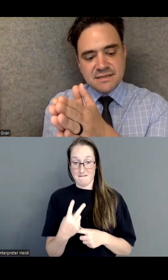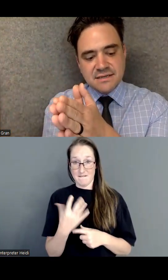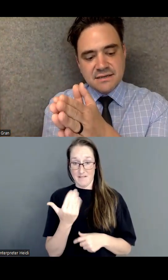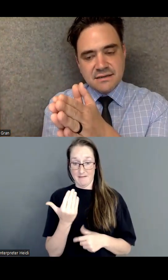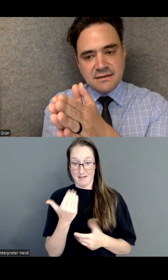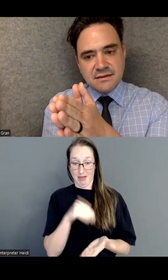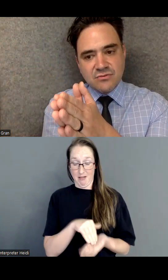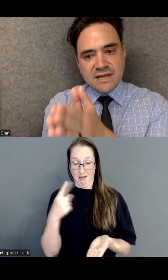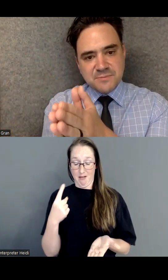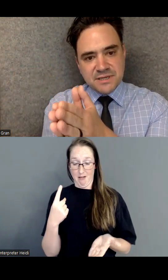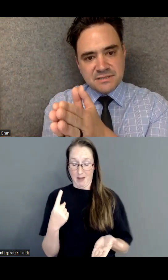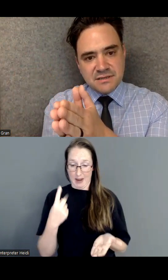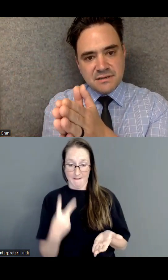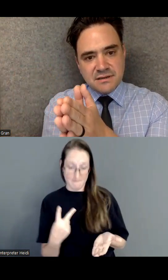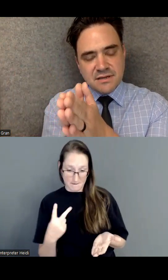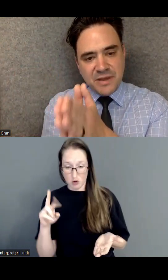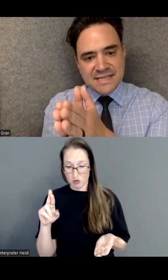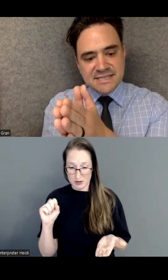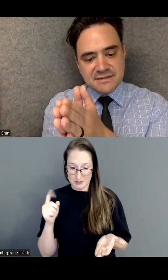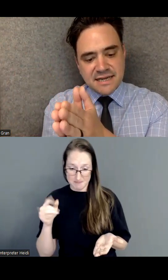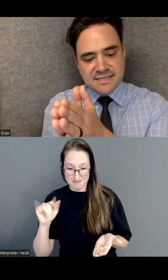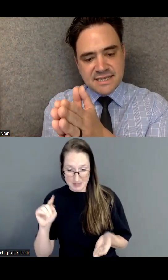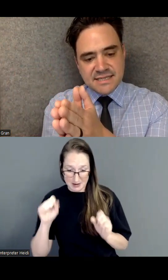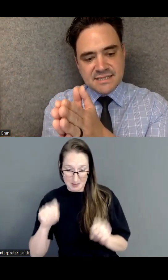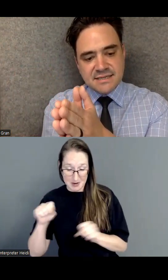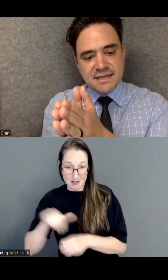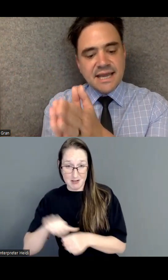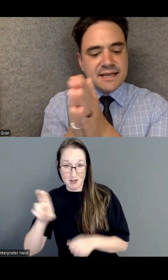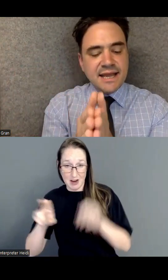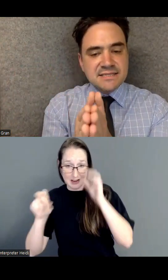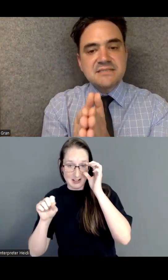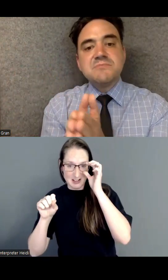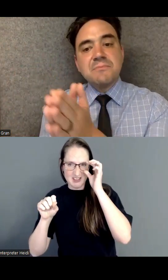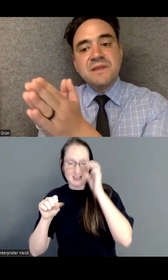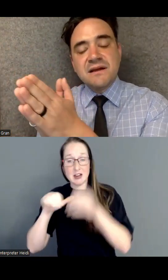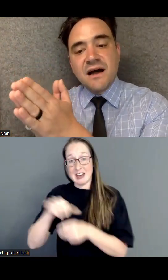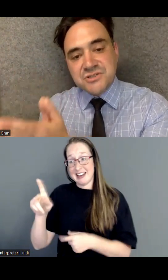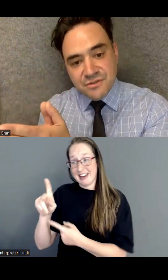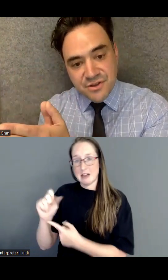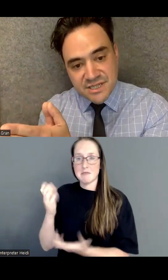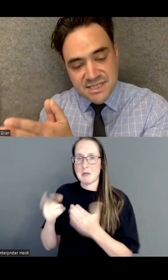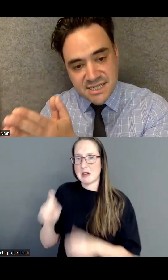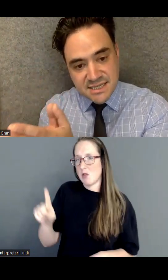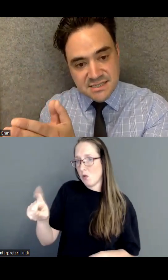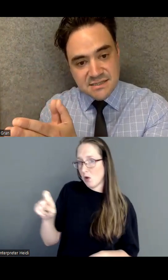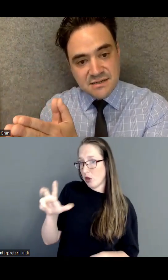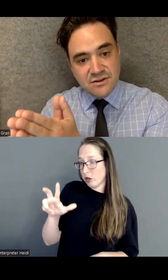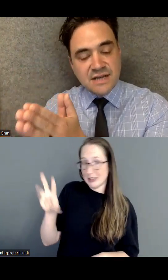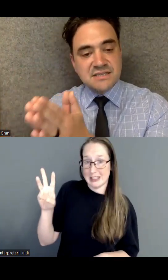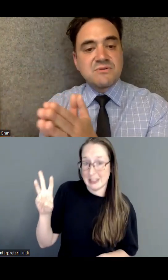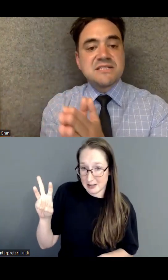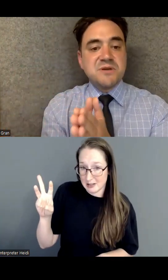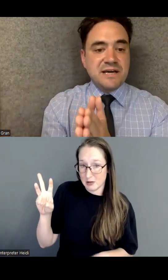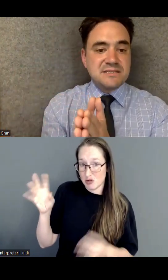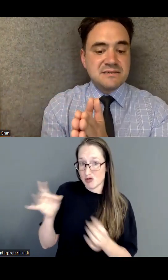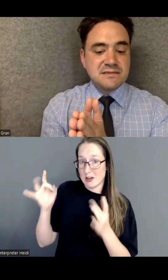15,000 respite capacity in the United States. In Kansas, you might need 136